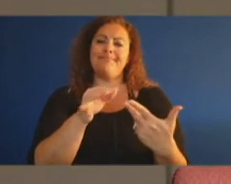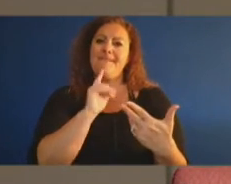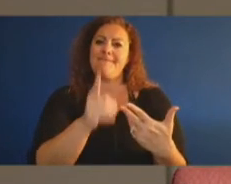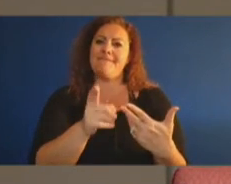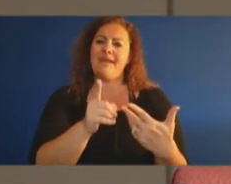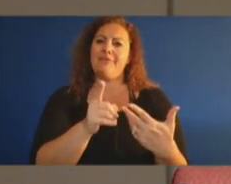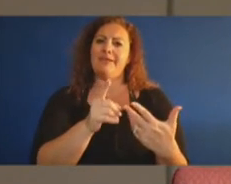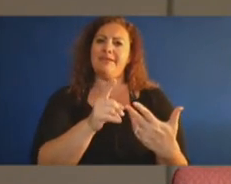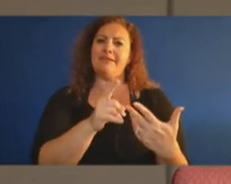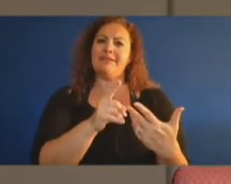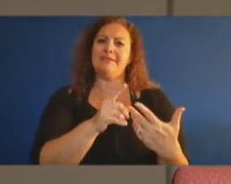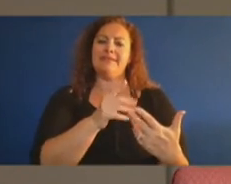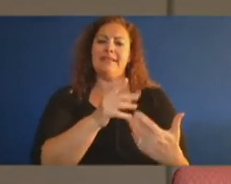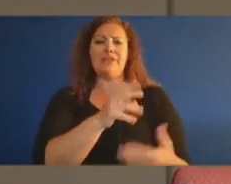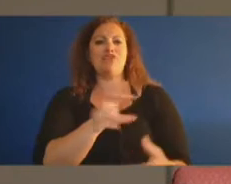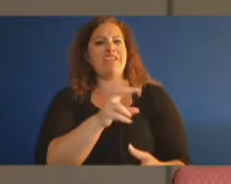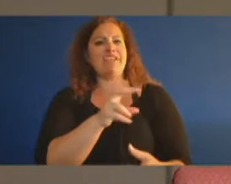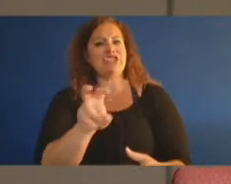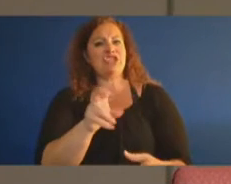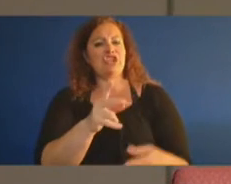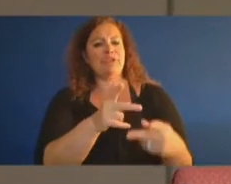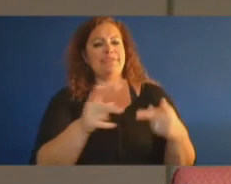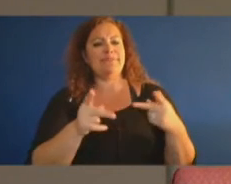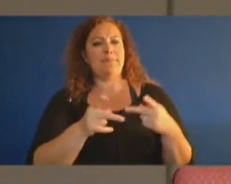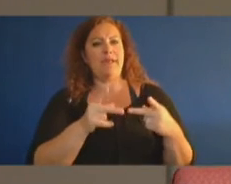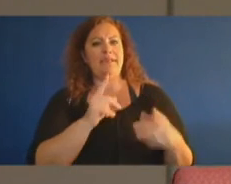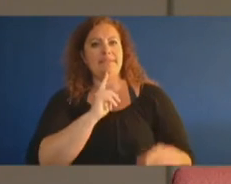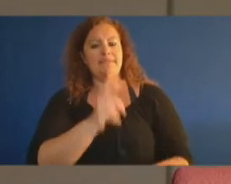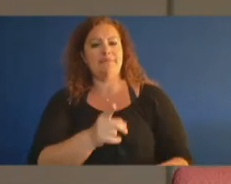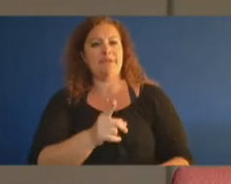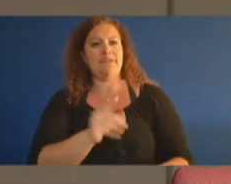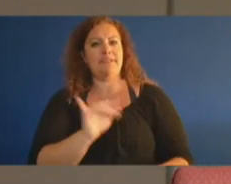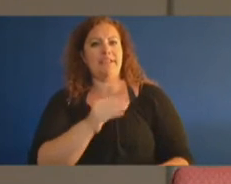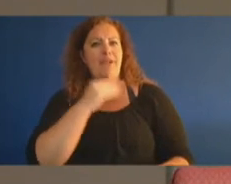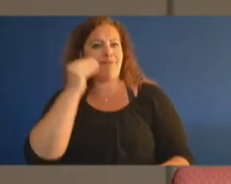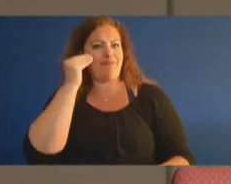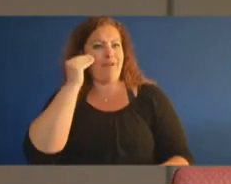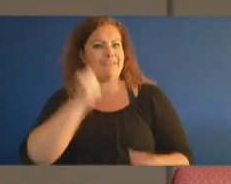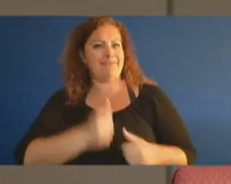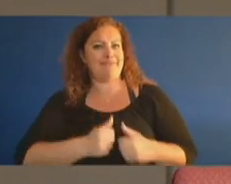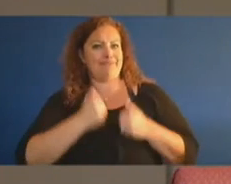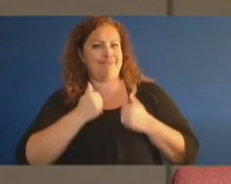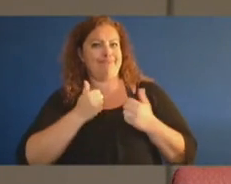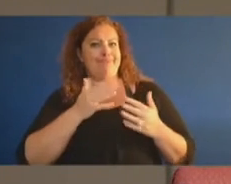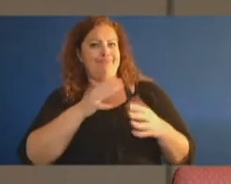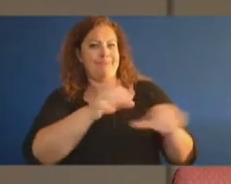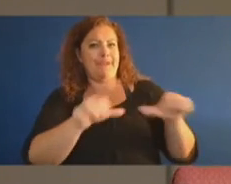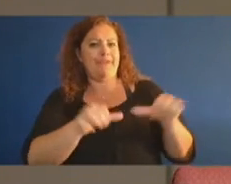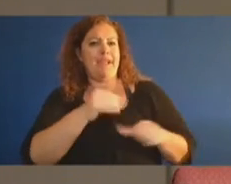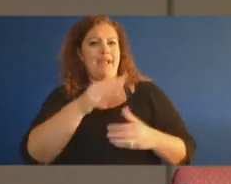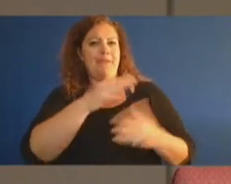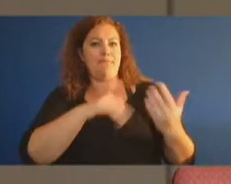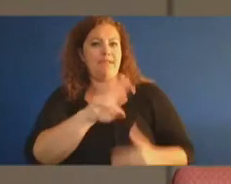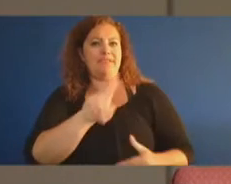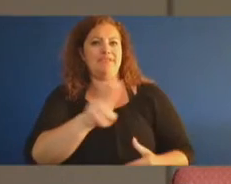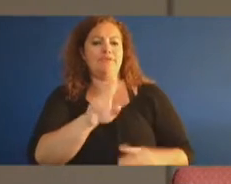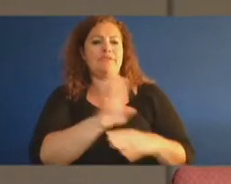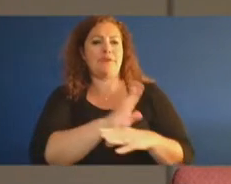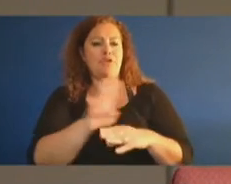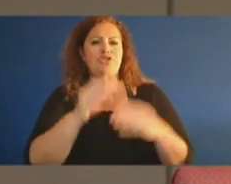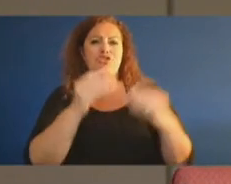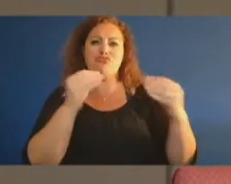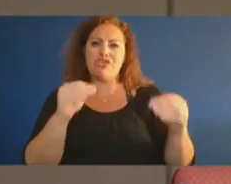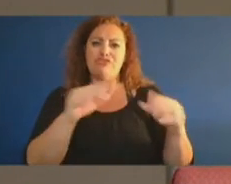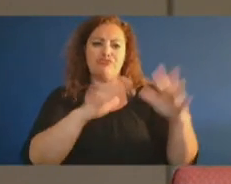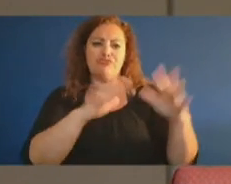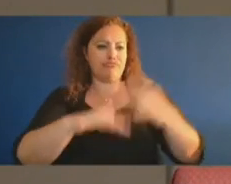transitional space where you will see residential and then mixed use and Commercial and Retail